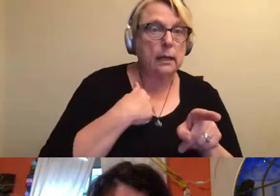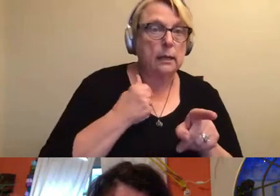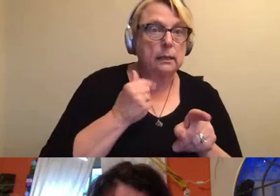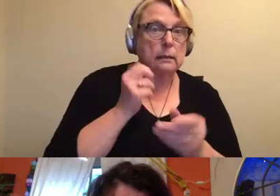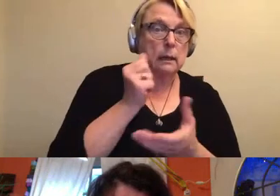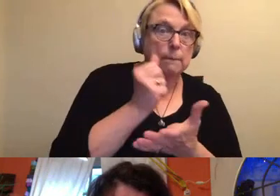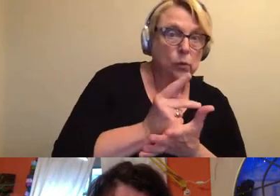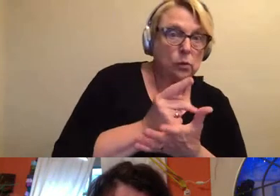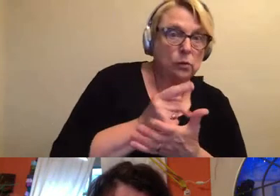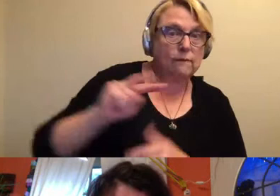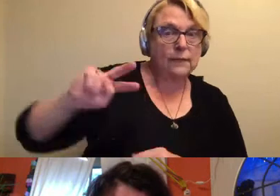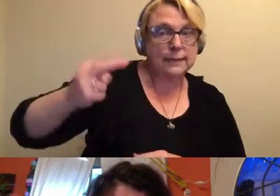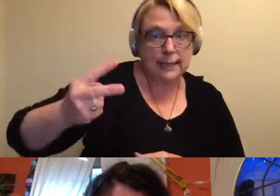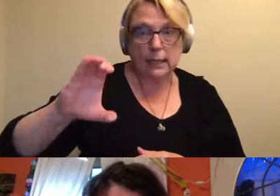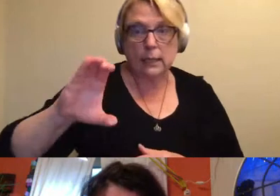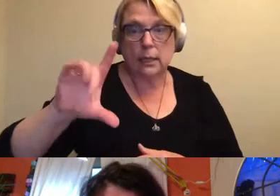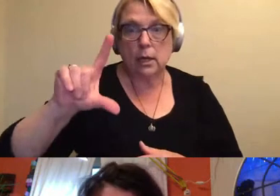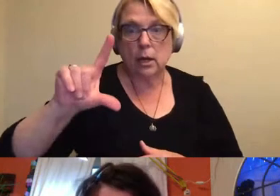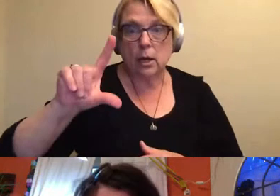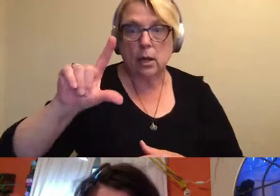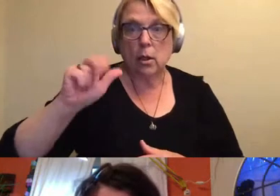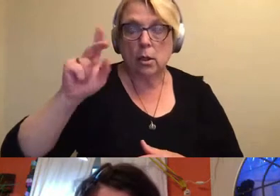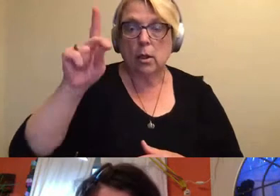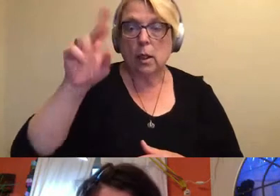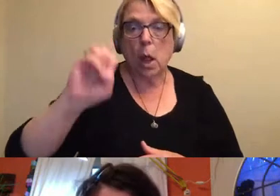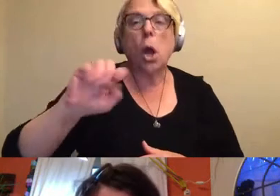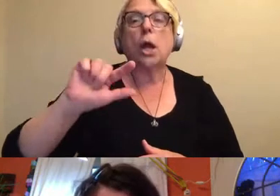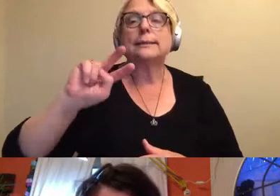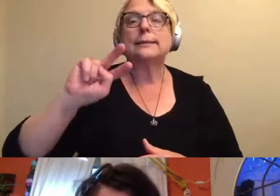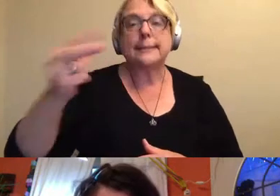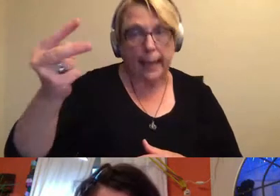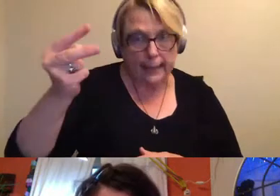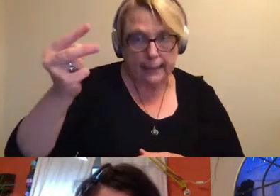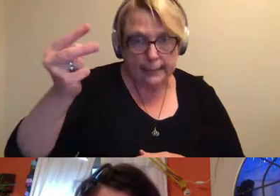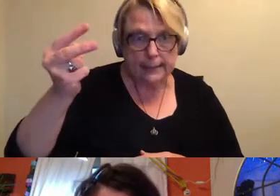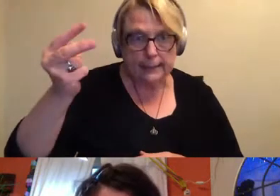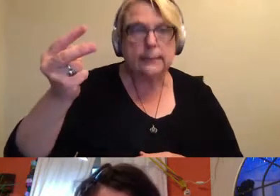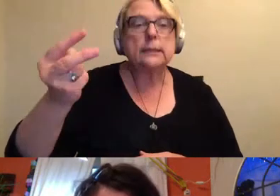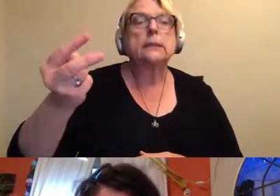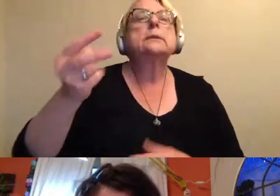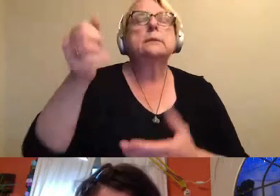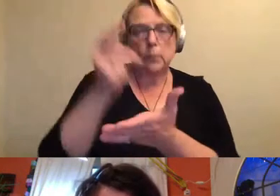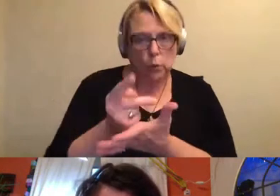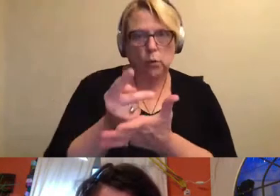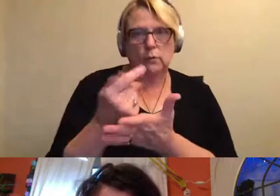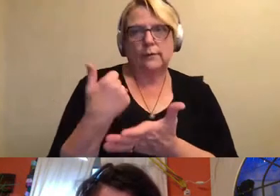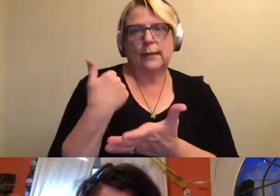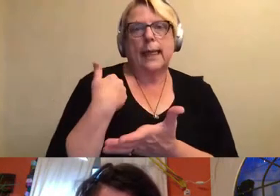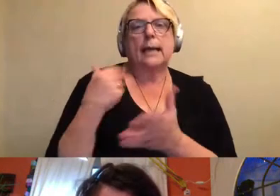This is Claude. I'll second. Thank you. The meeting minutes from the last meeting have been approved.